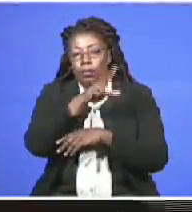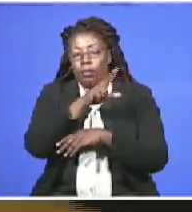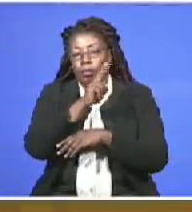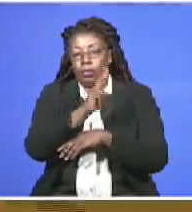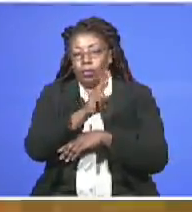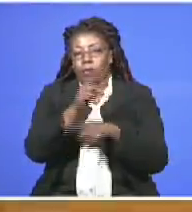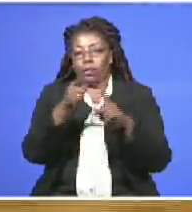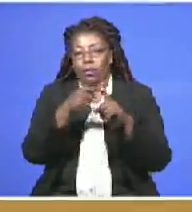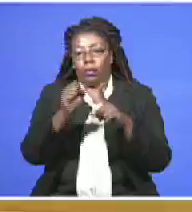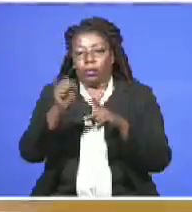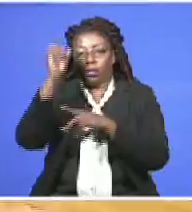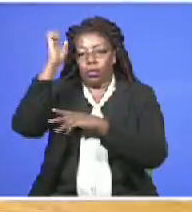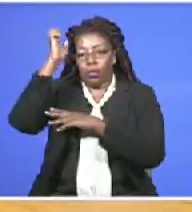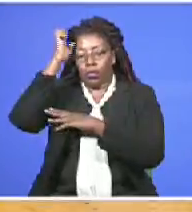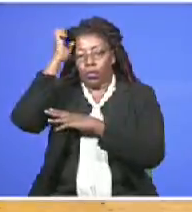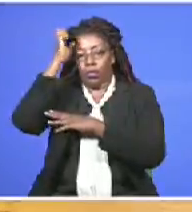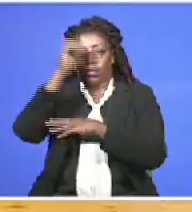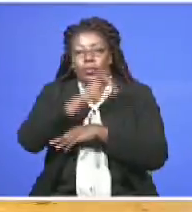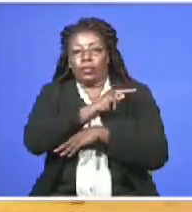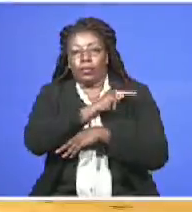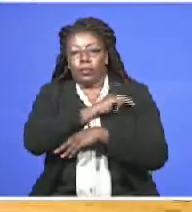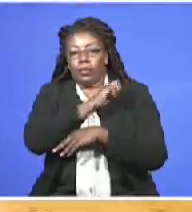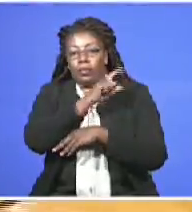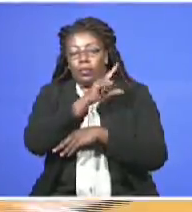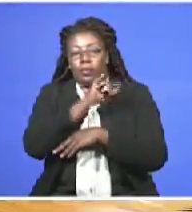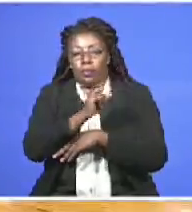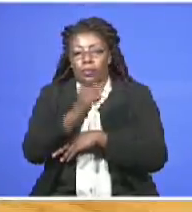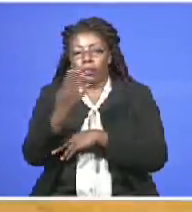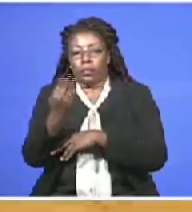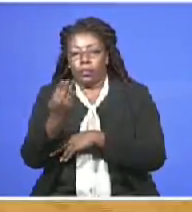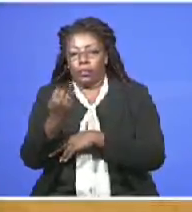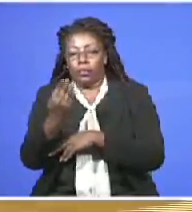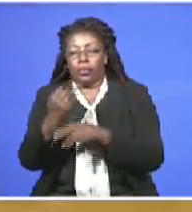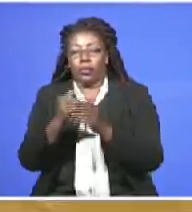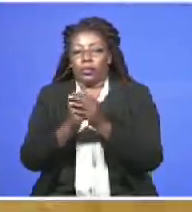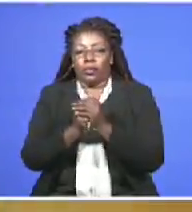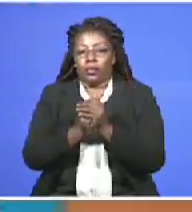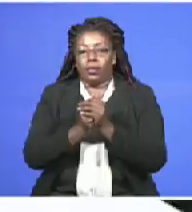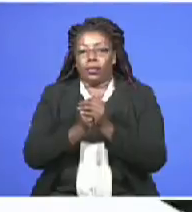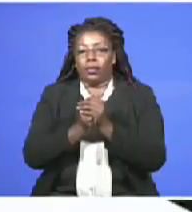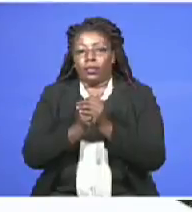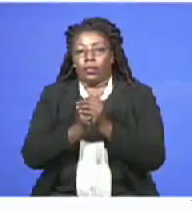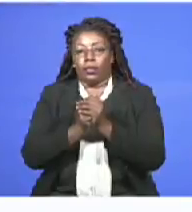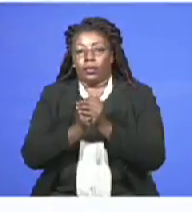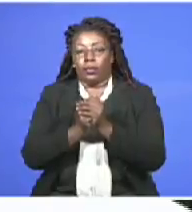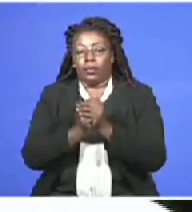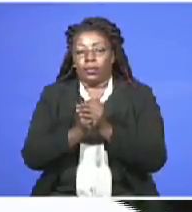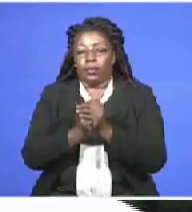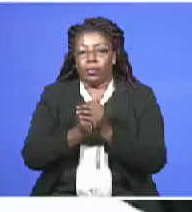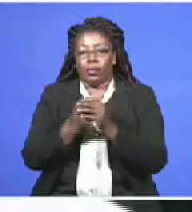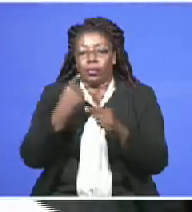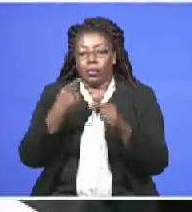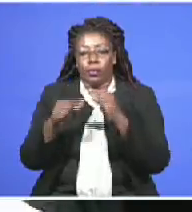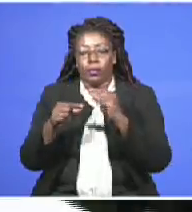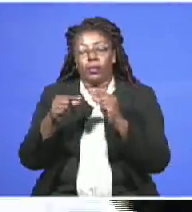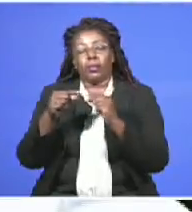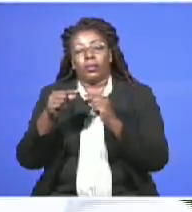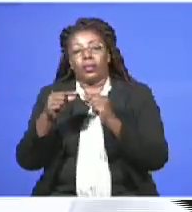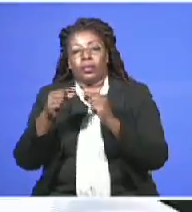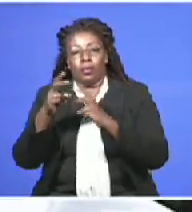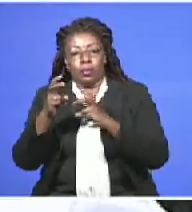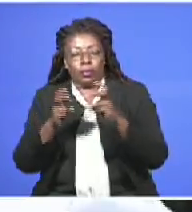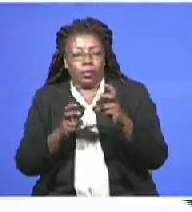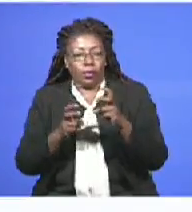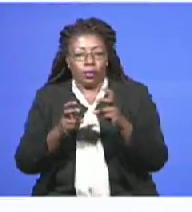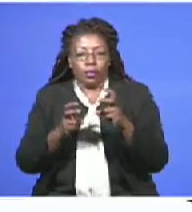points. Eugene Neely in double figures as well with 14. The game is very competitive,